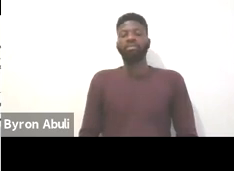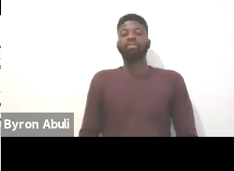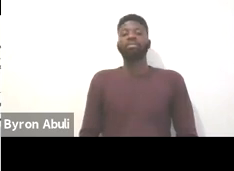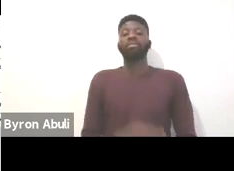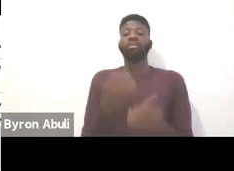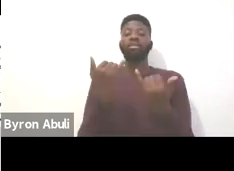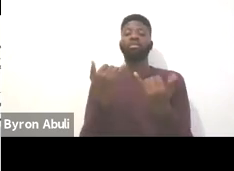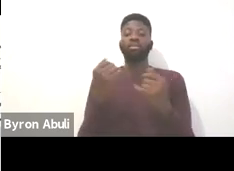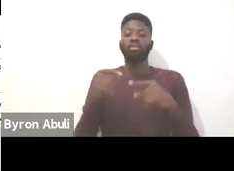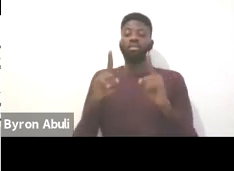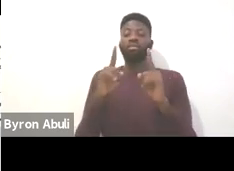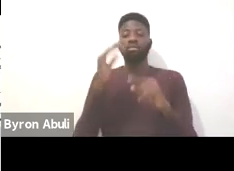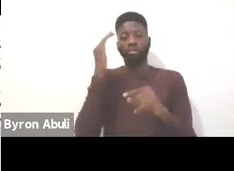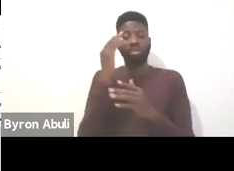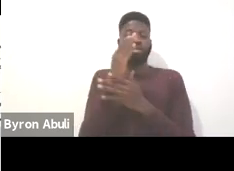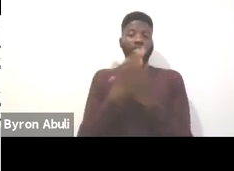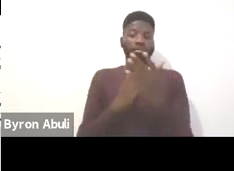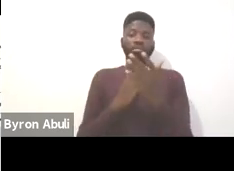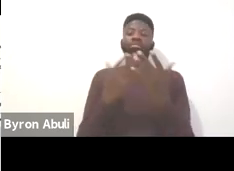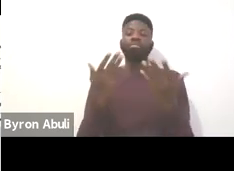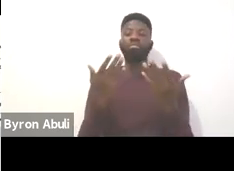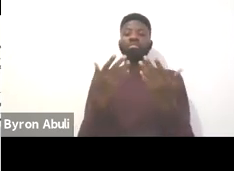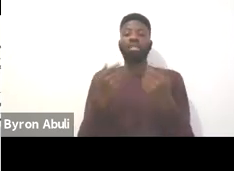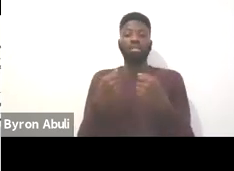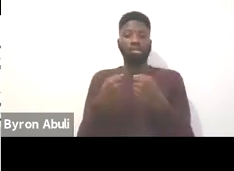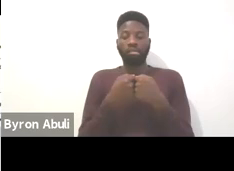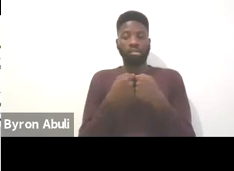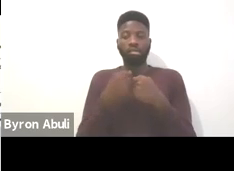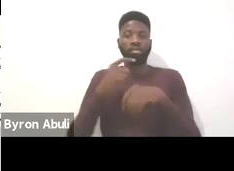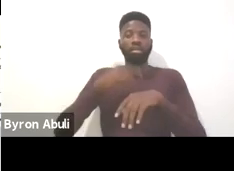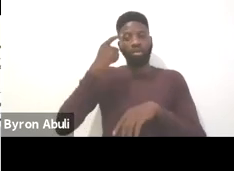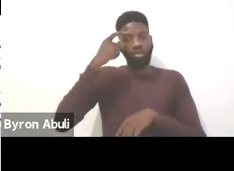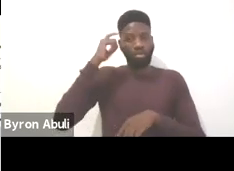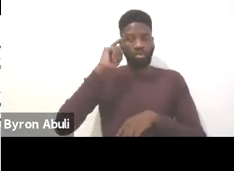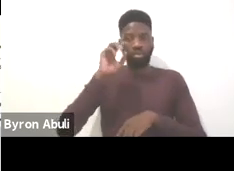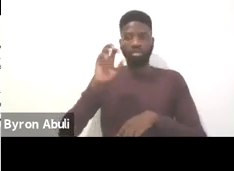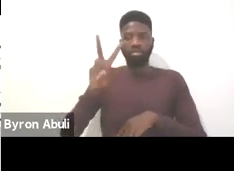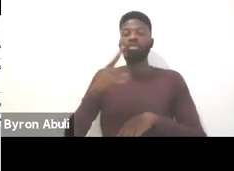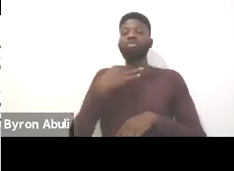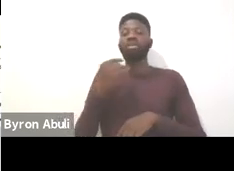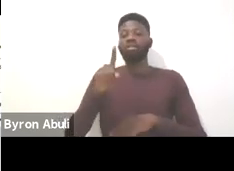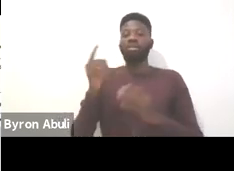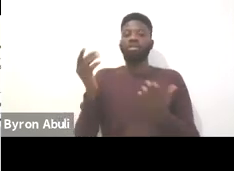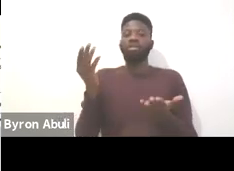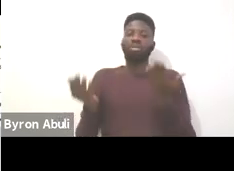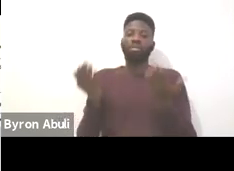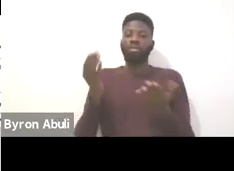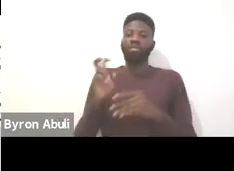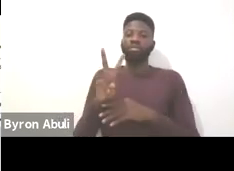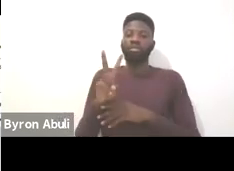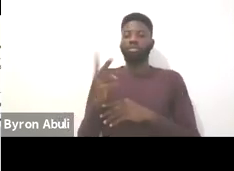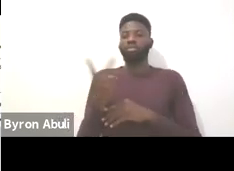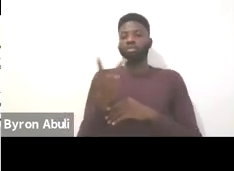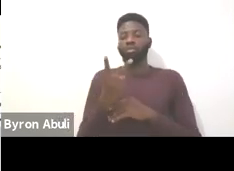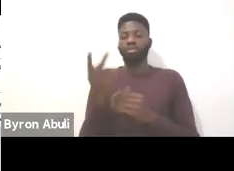already identified some of the weaknesses in our original CV, I want you to relate the two CVs or compare